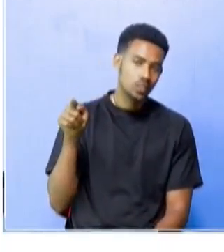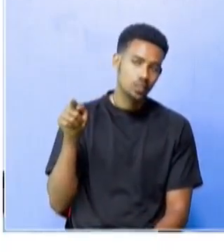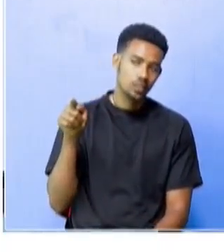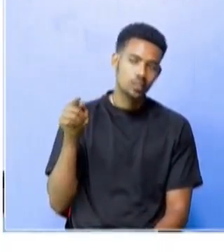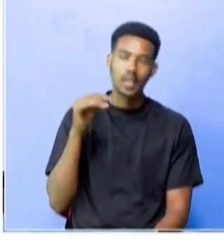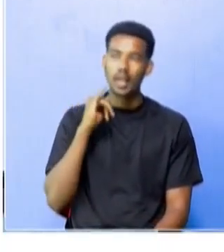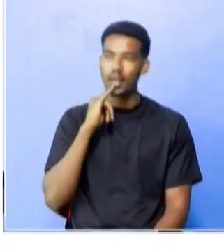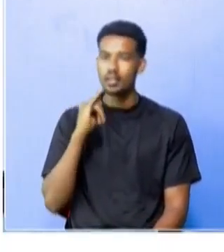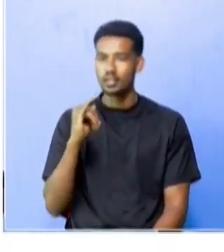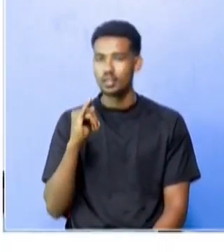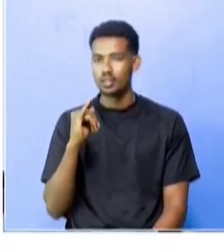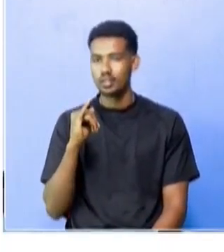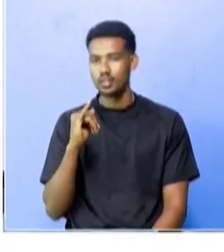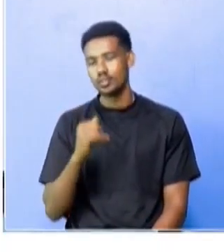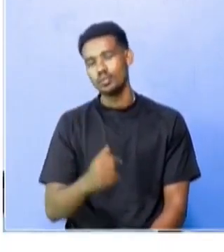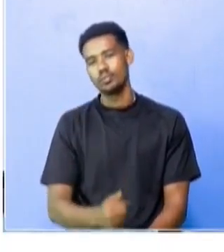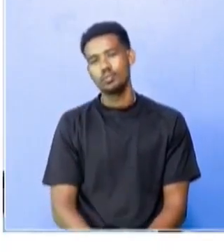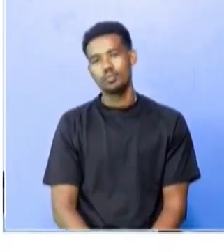is